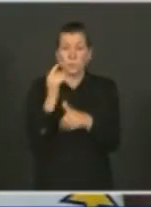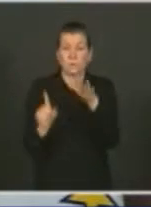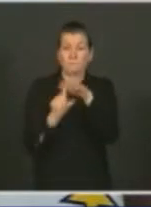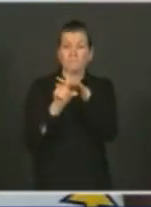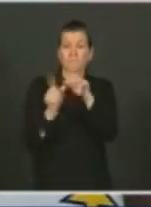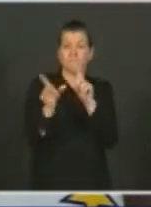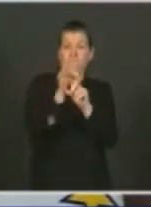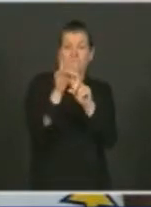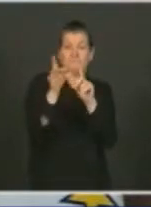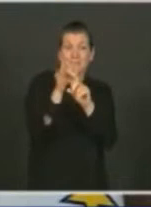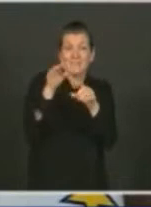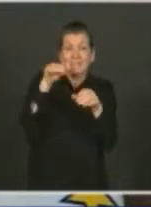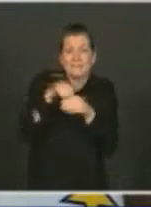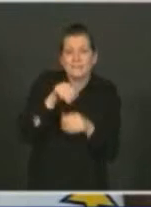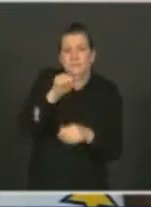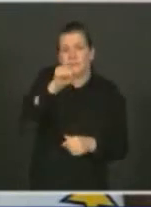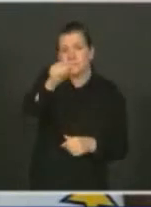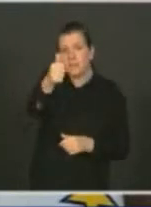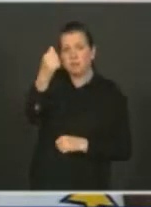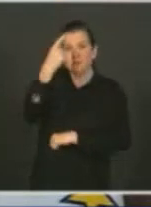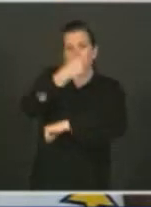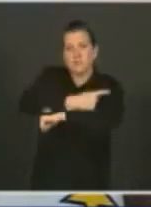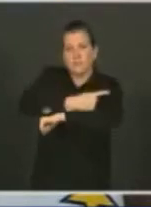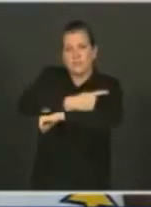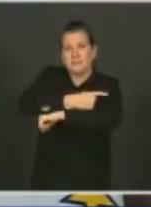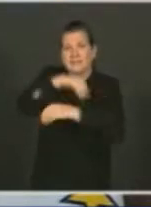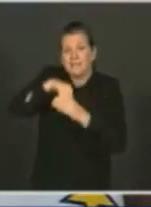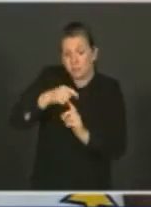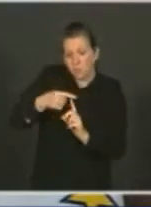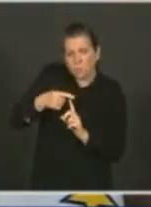month, which is the fastest we've ever had.